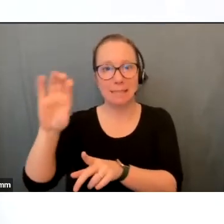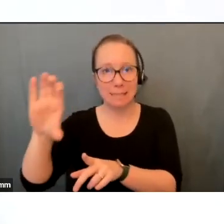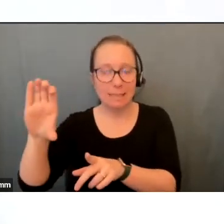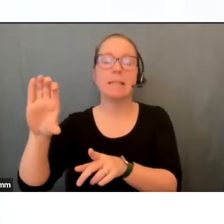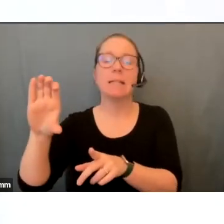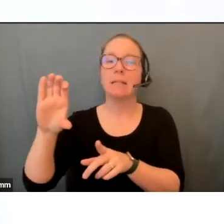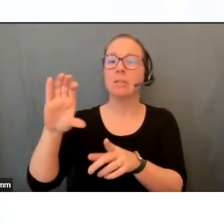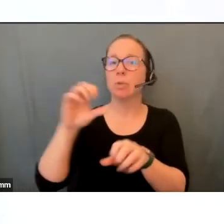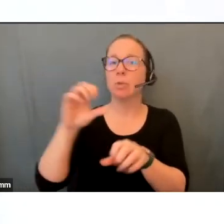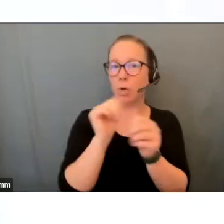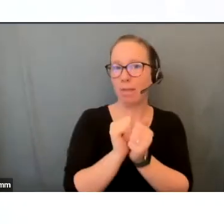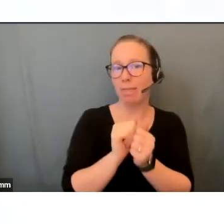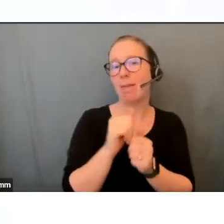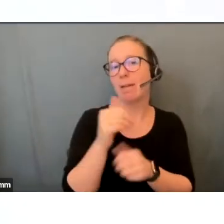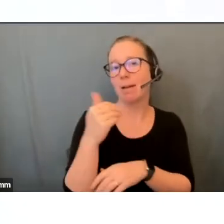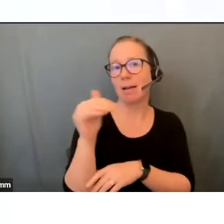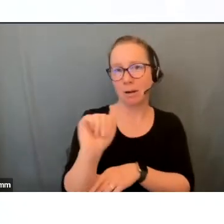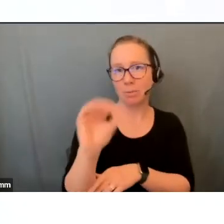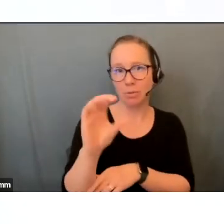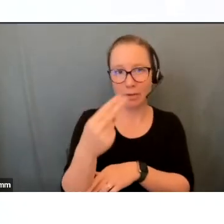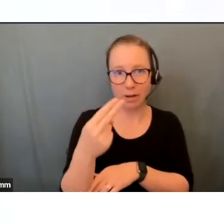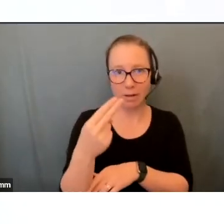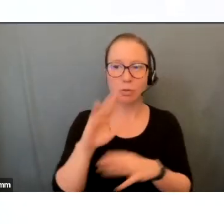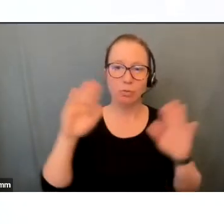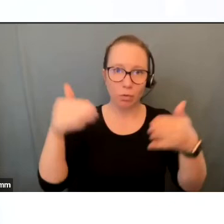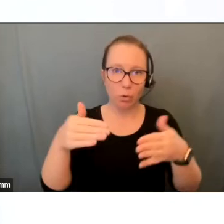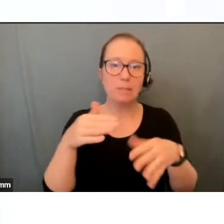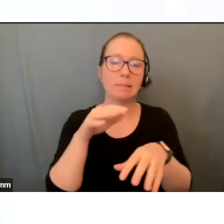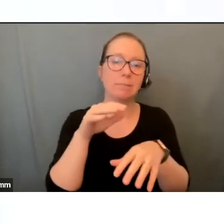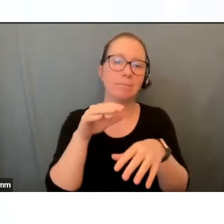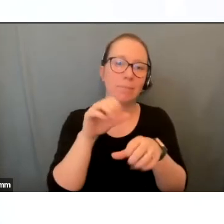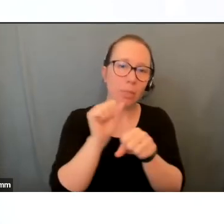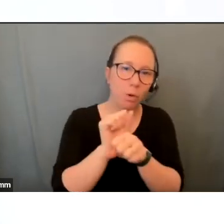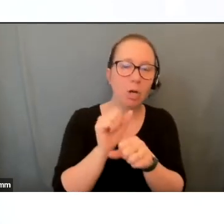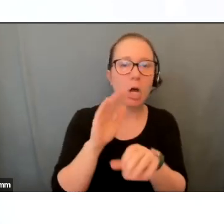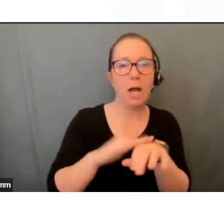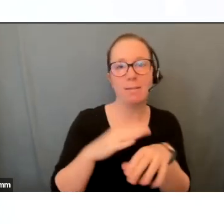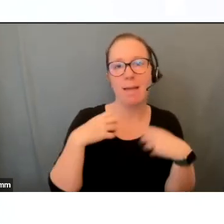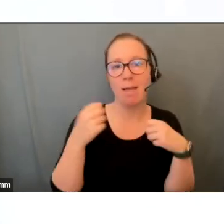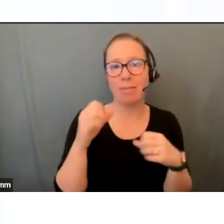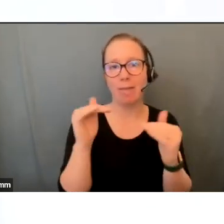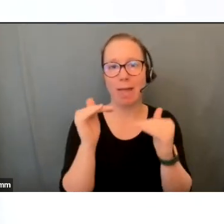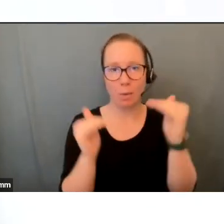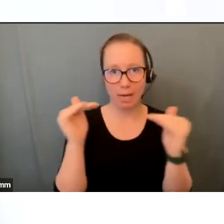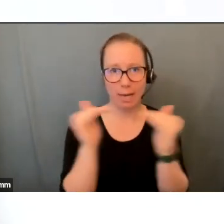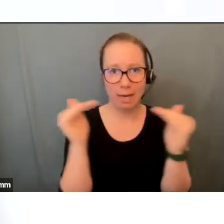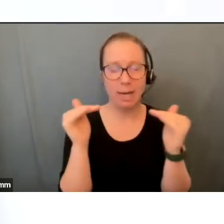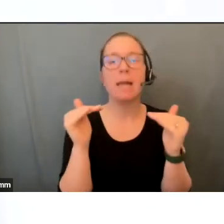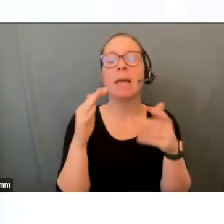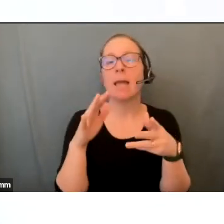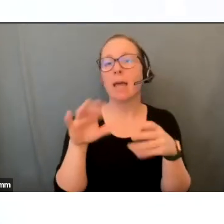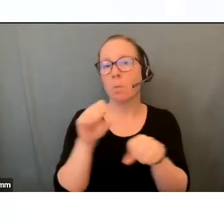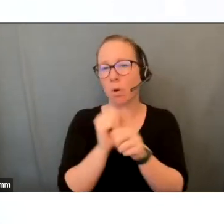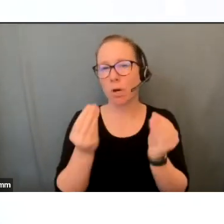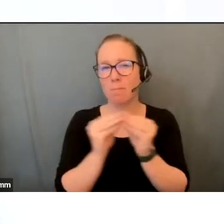Health on recentering the work on health equity and working more intentionally to